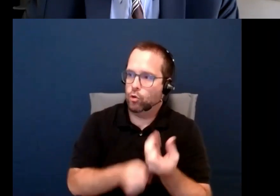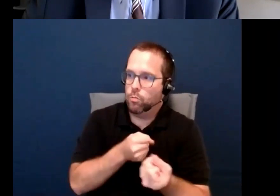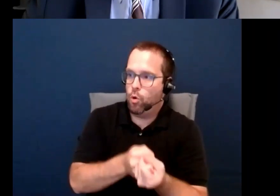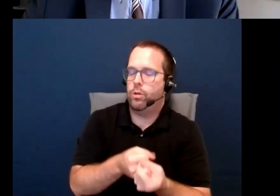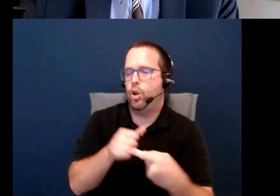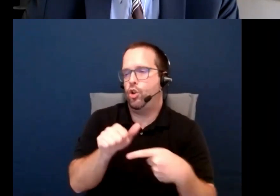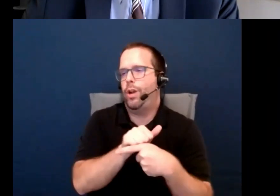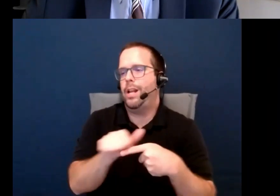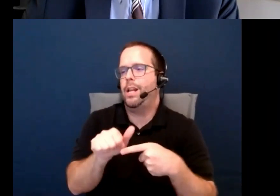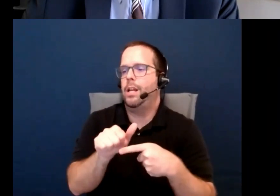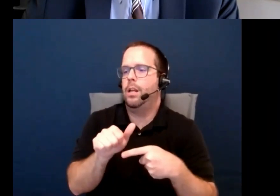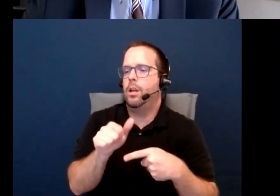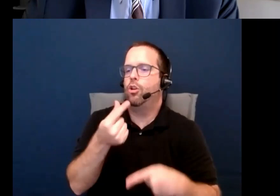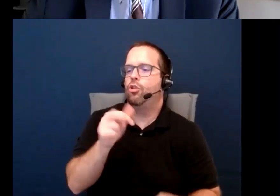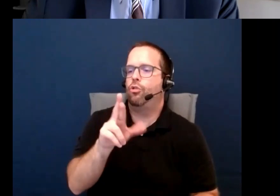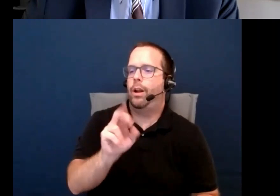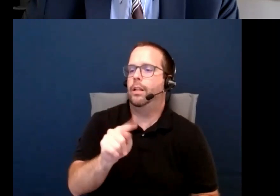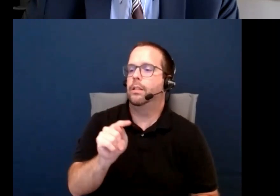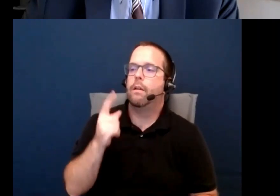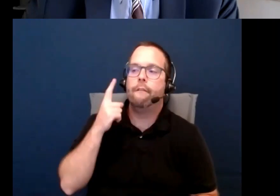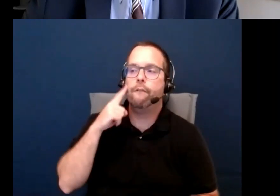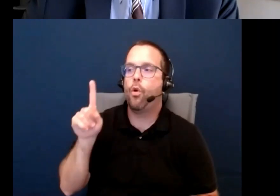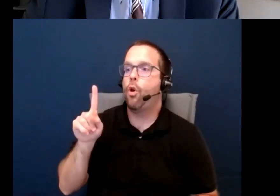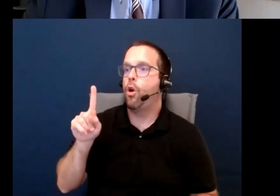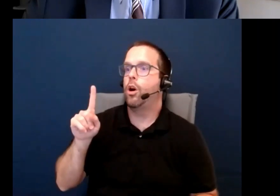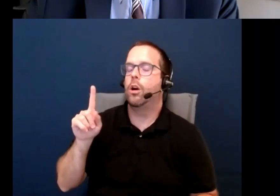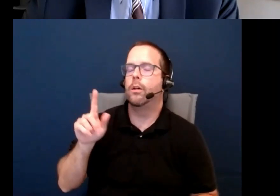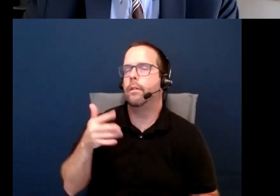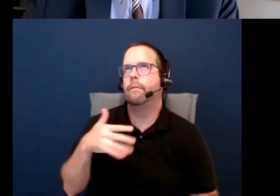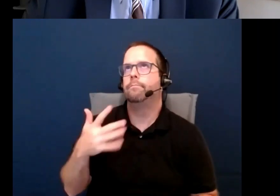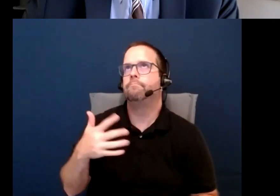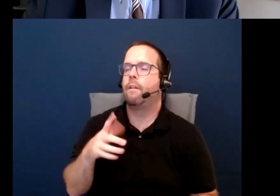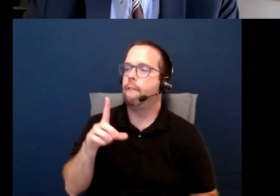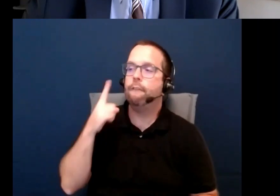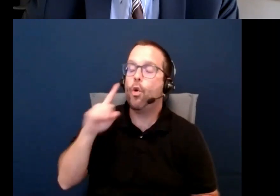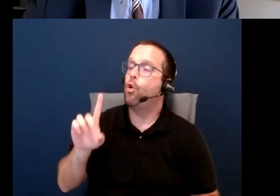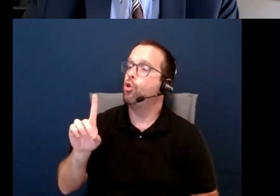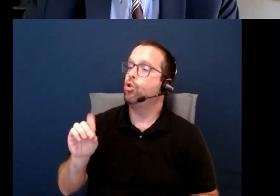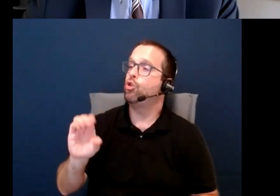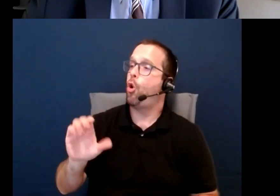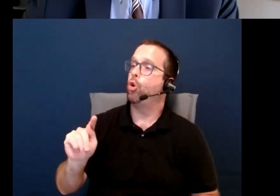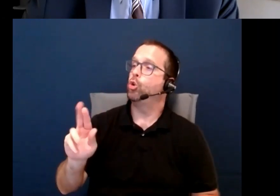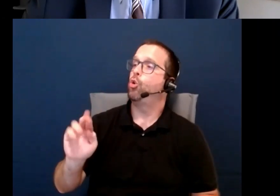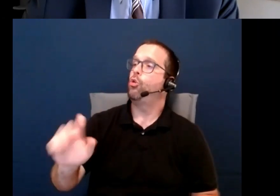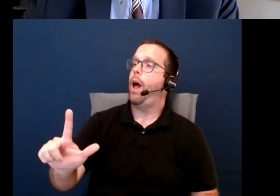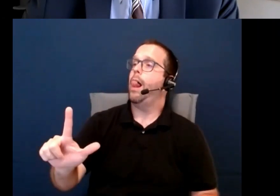for doctoral training, this is oriented to the